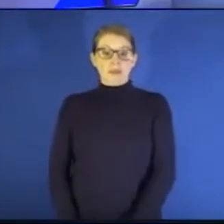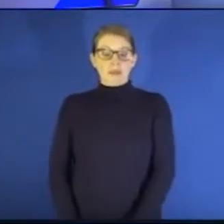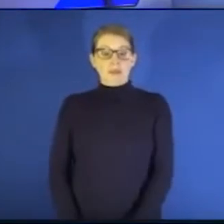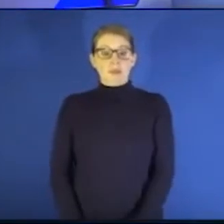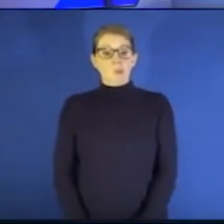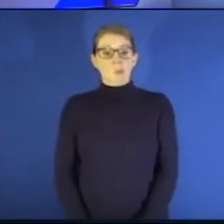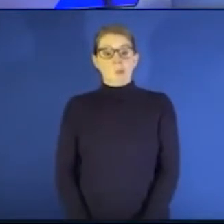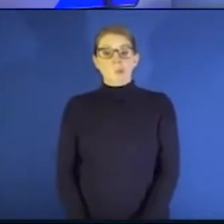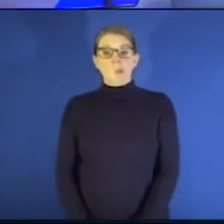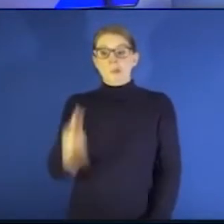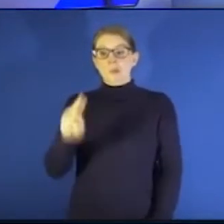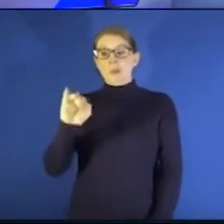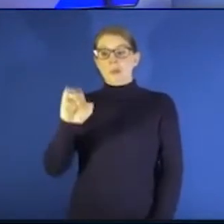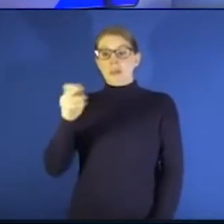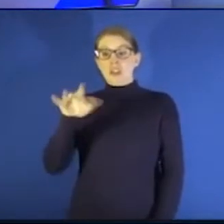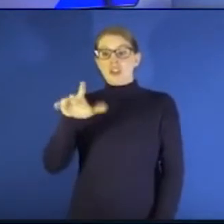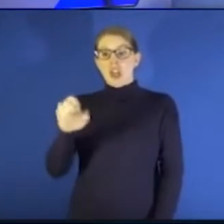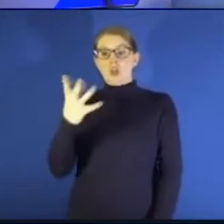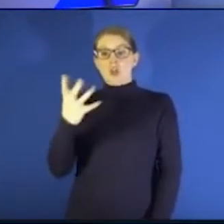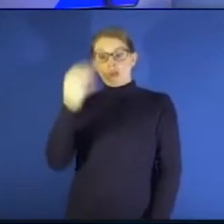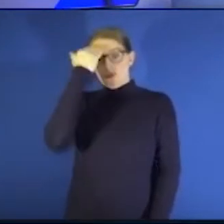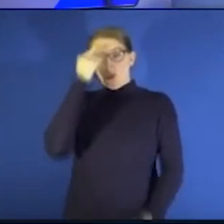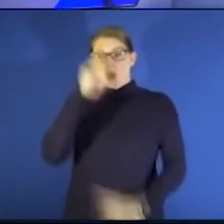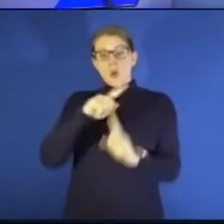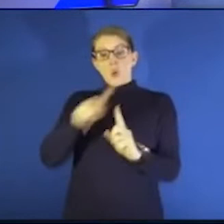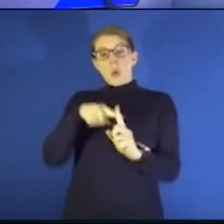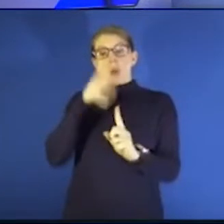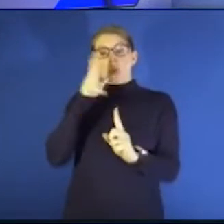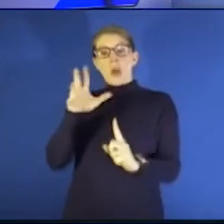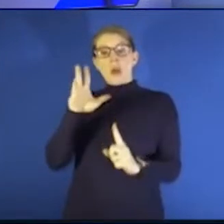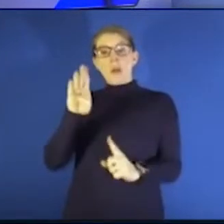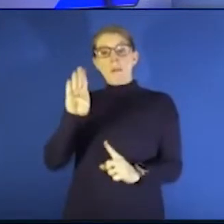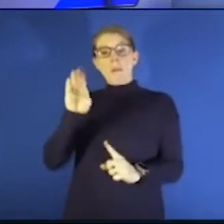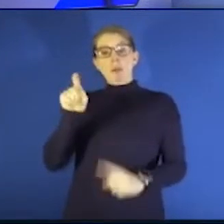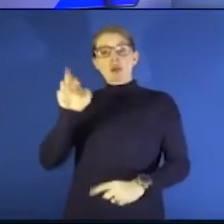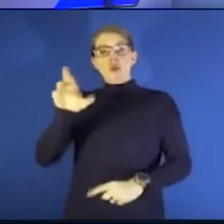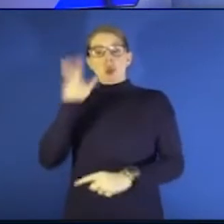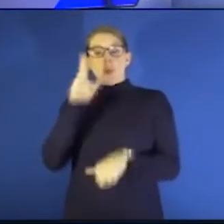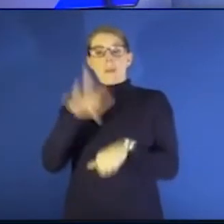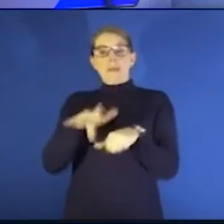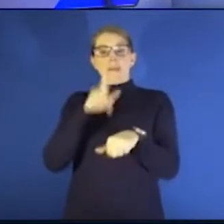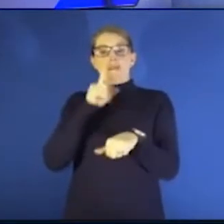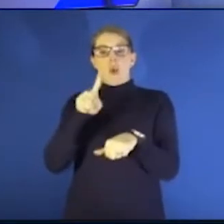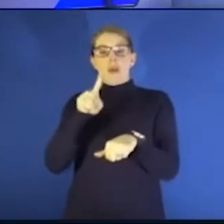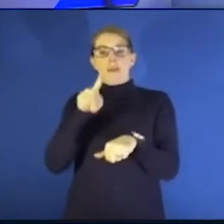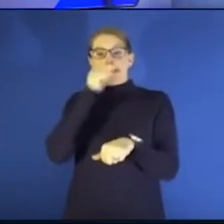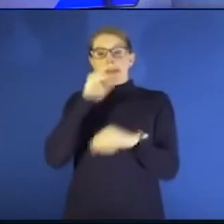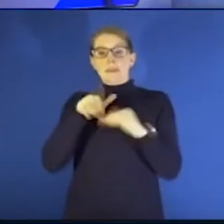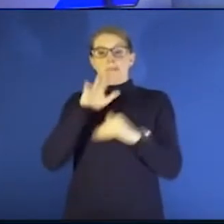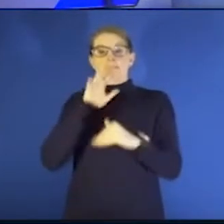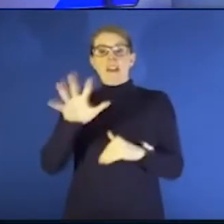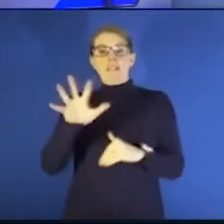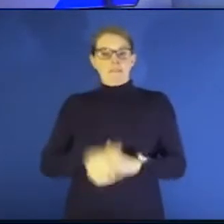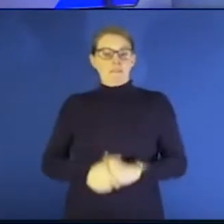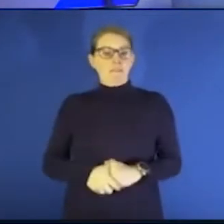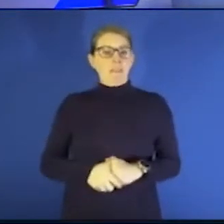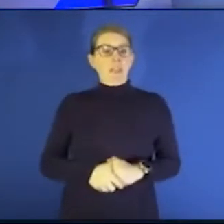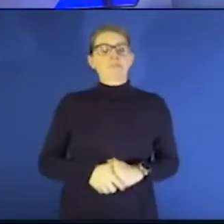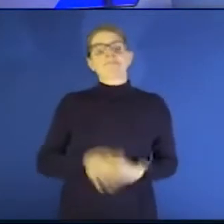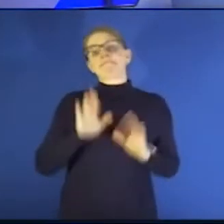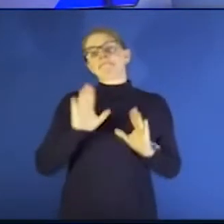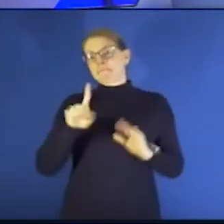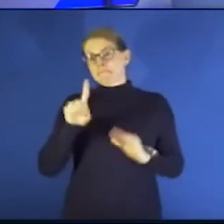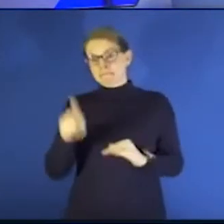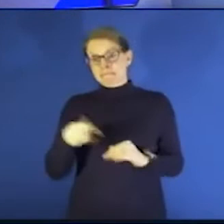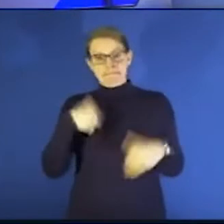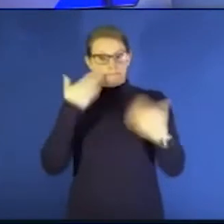Michelle wants to know, when will boosters, and are boosters going to be available for those over 5? Yeah, that's a great question. I don't know when